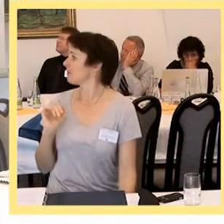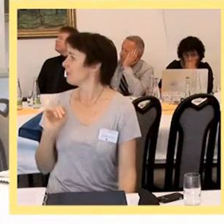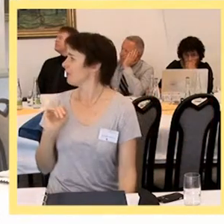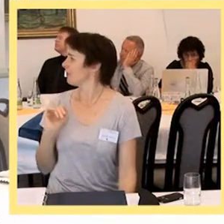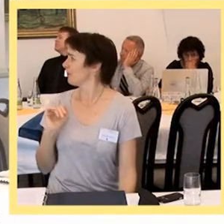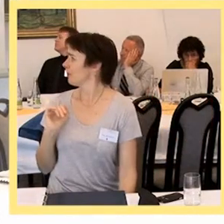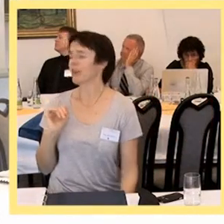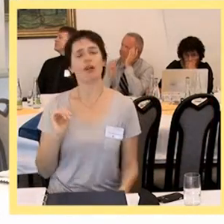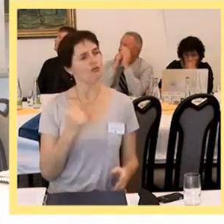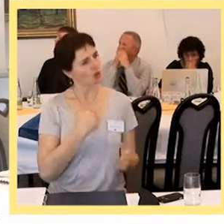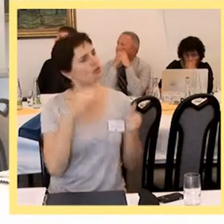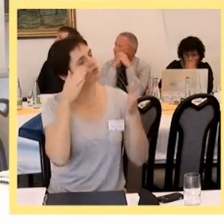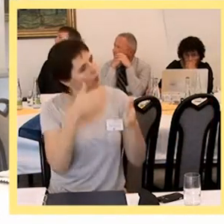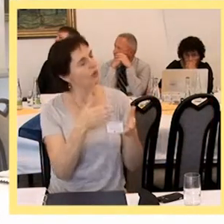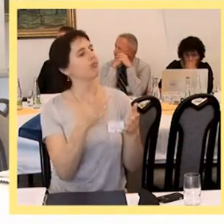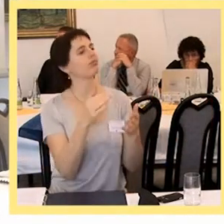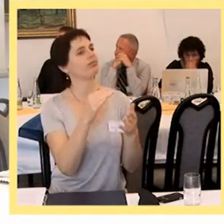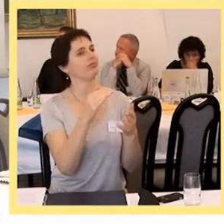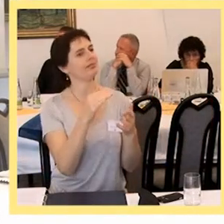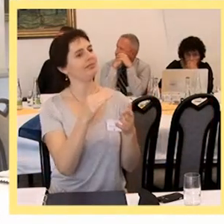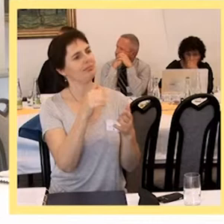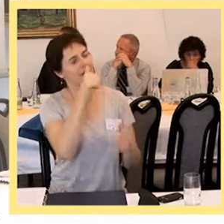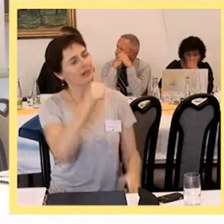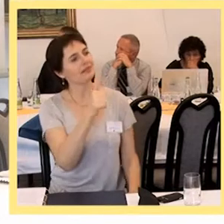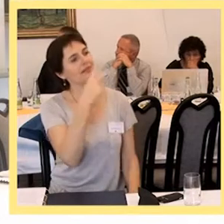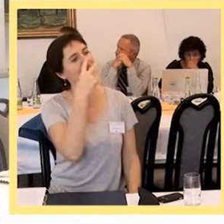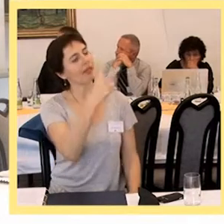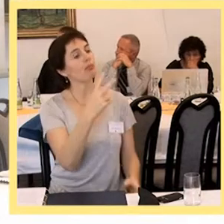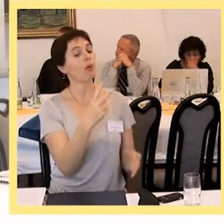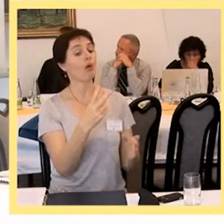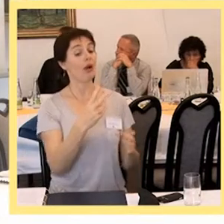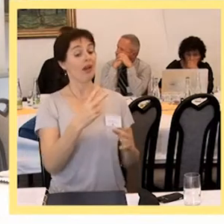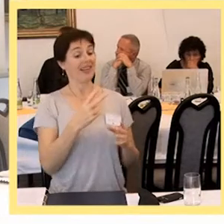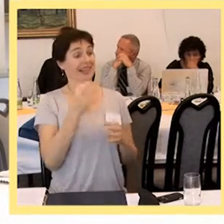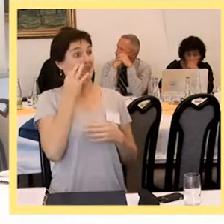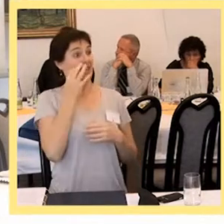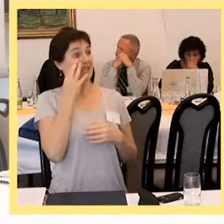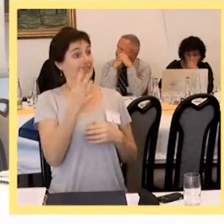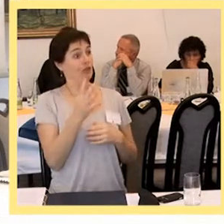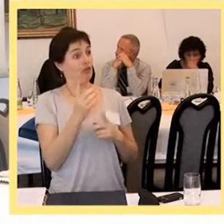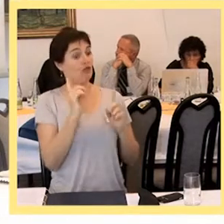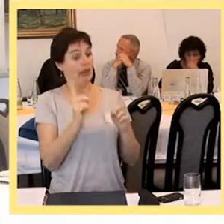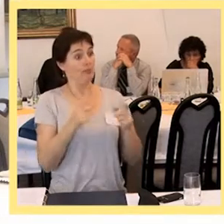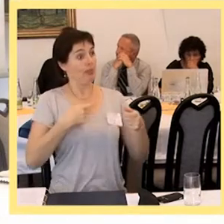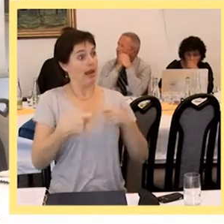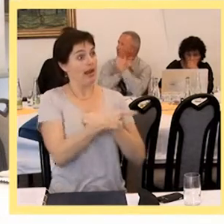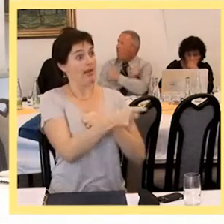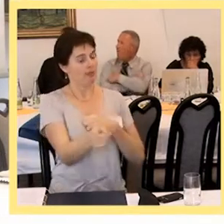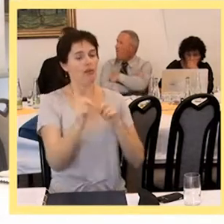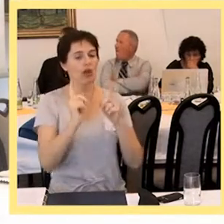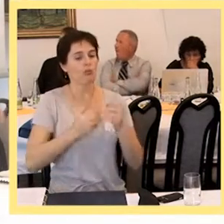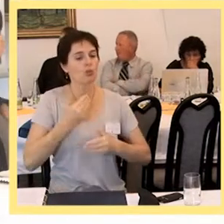so we could focus on the main outputs, which was looking at how the clinical treatment and transport of disabled people through